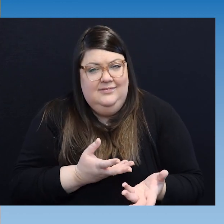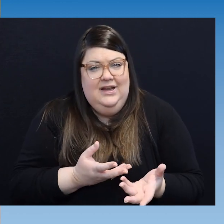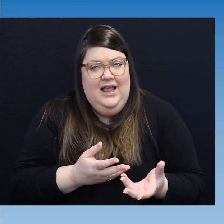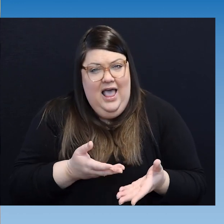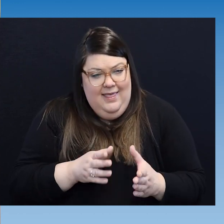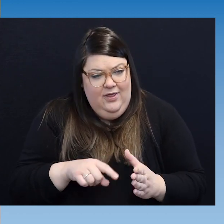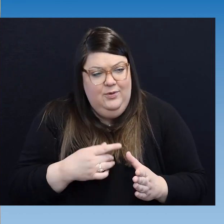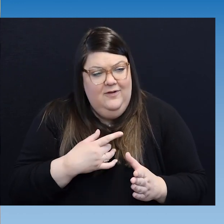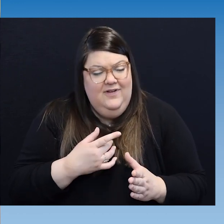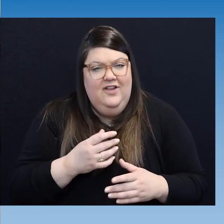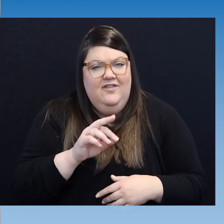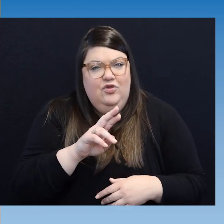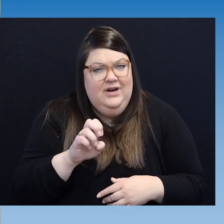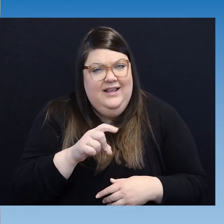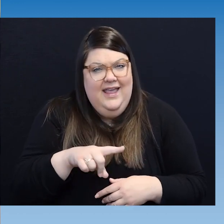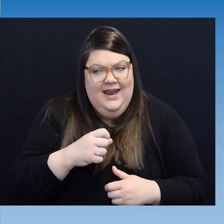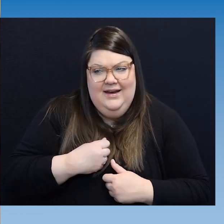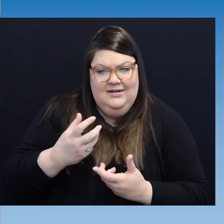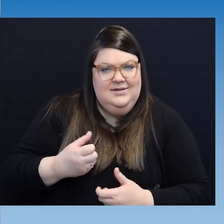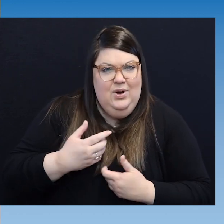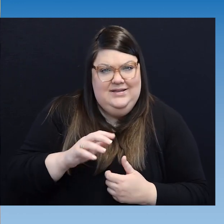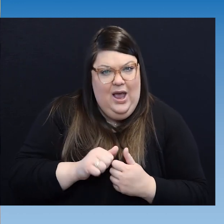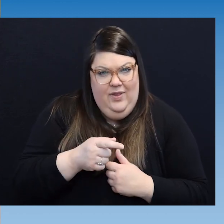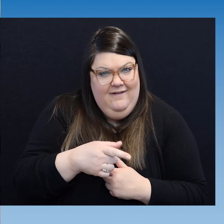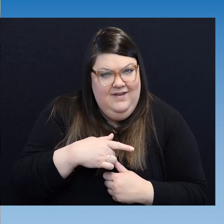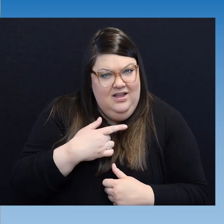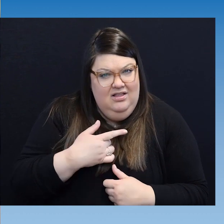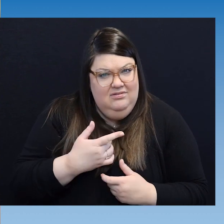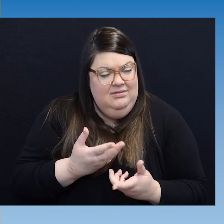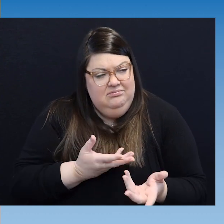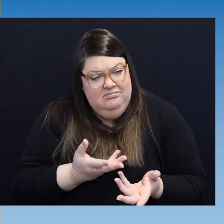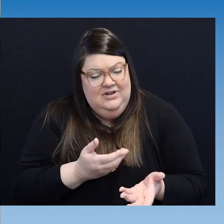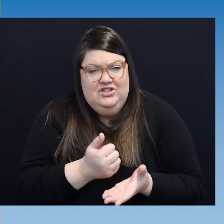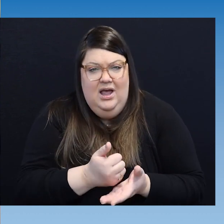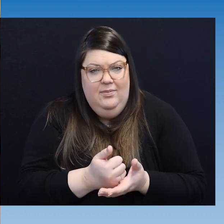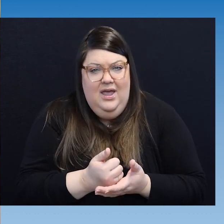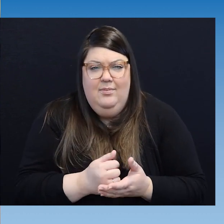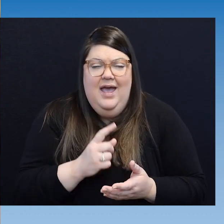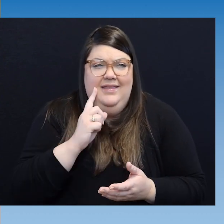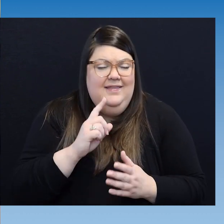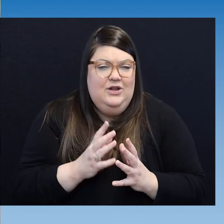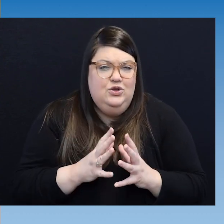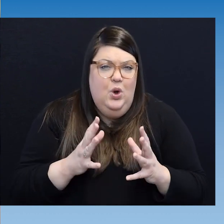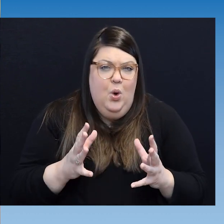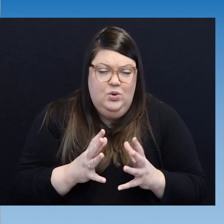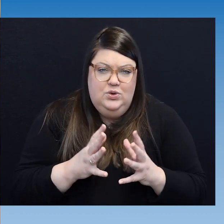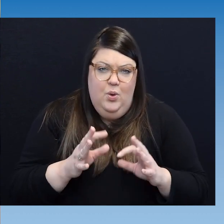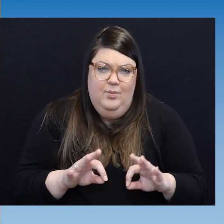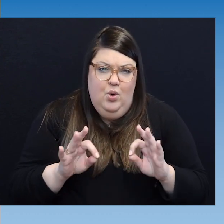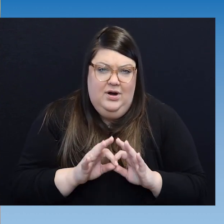them feel free to explain to me how they feel, you know, and I'll just help them. You know, I think that is so, so,